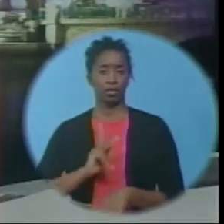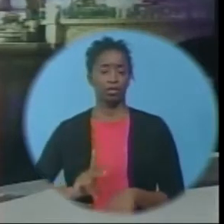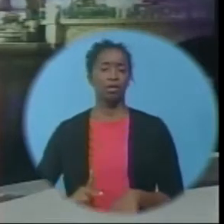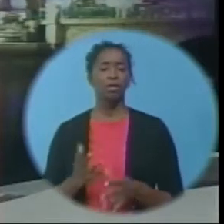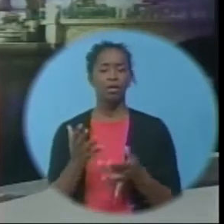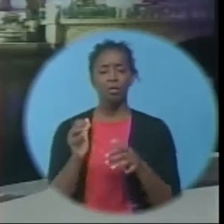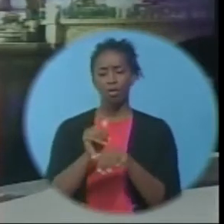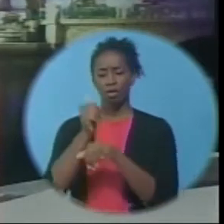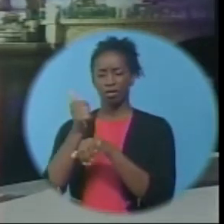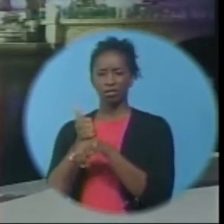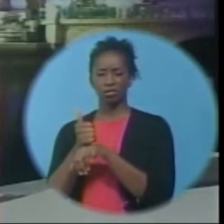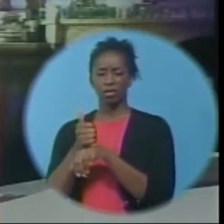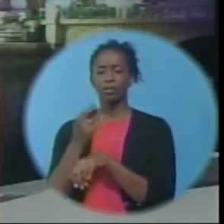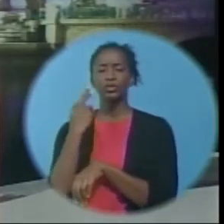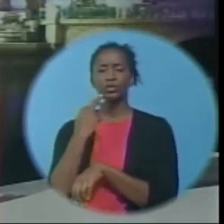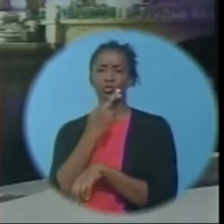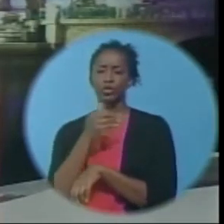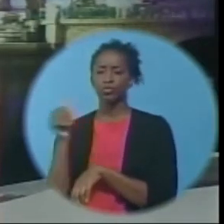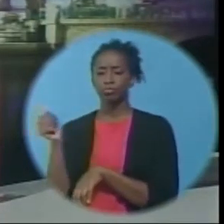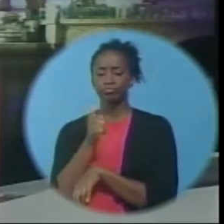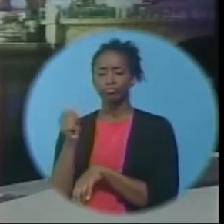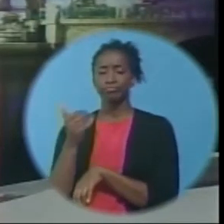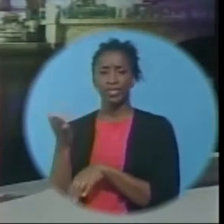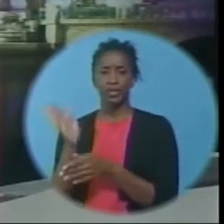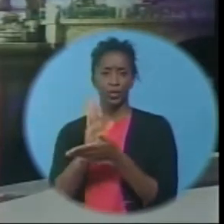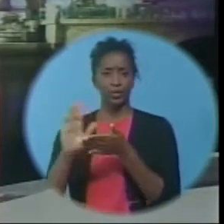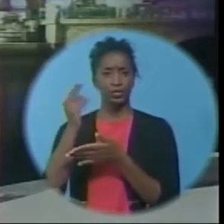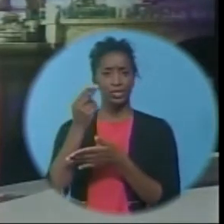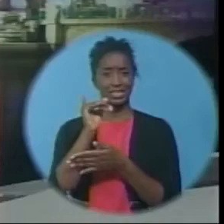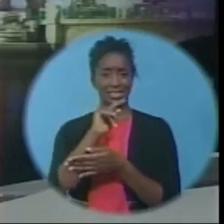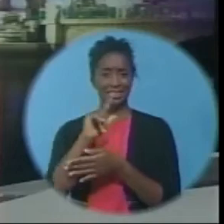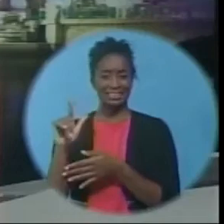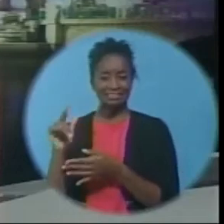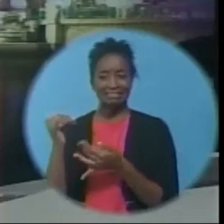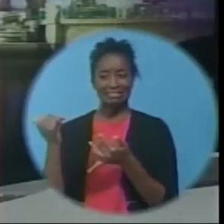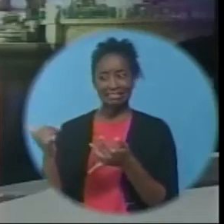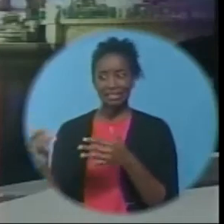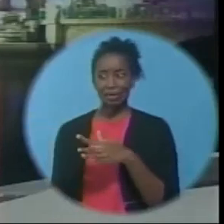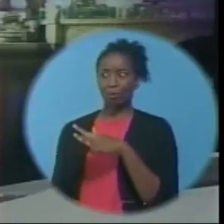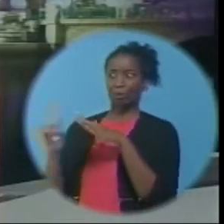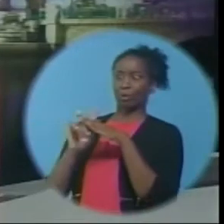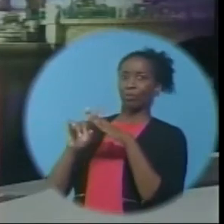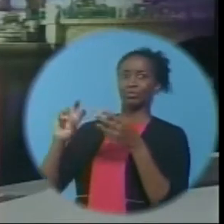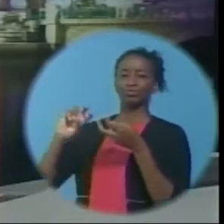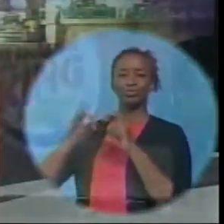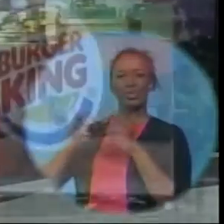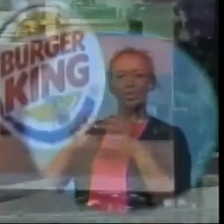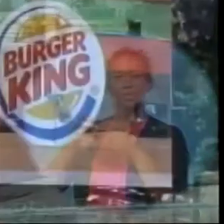set up a mobile restaurant at University Hill St. Michael has hit a snag.